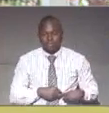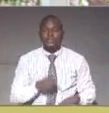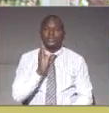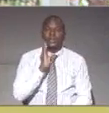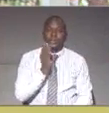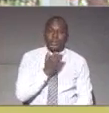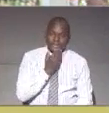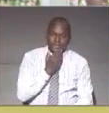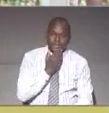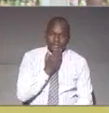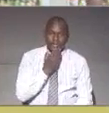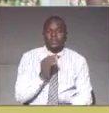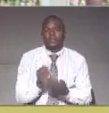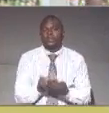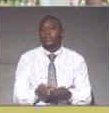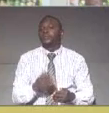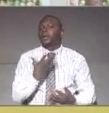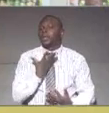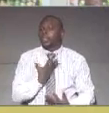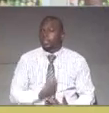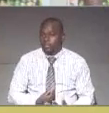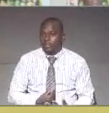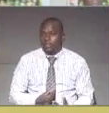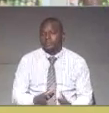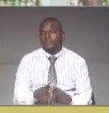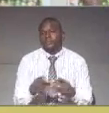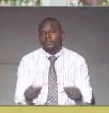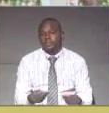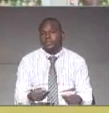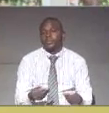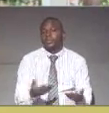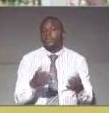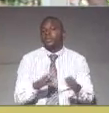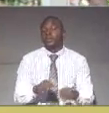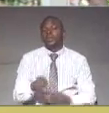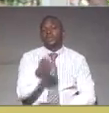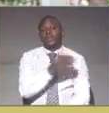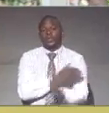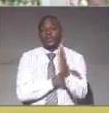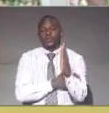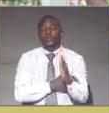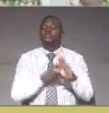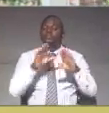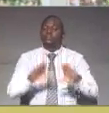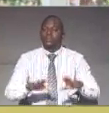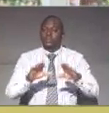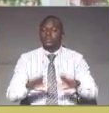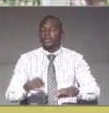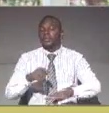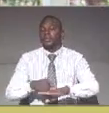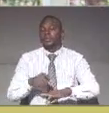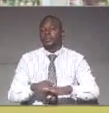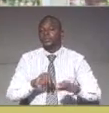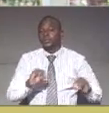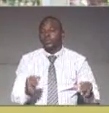sympathy upon this sad loss. May God comfort you at this most